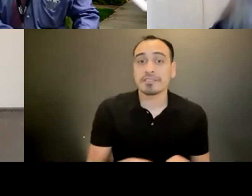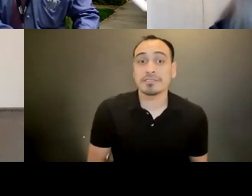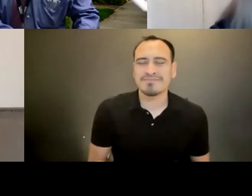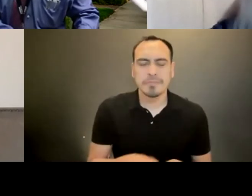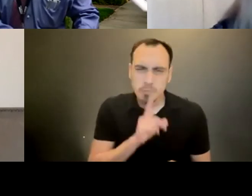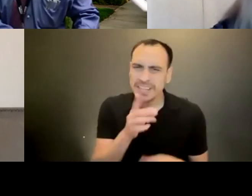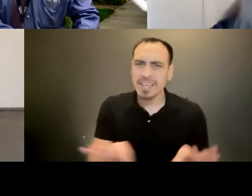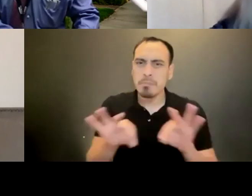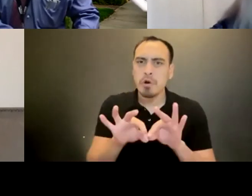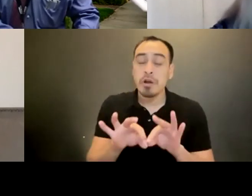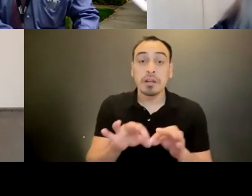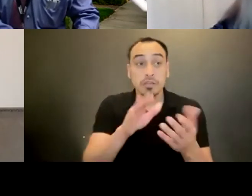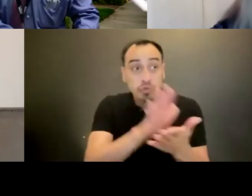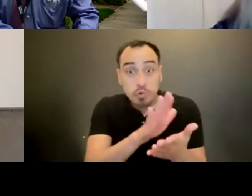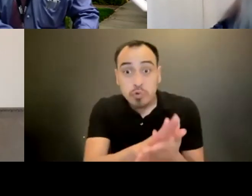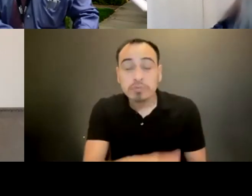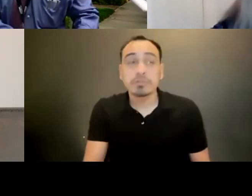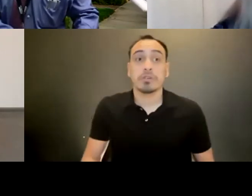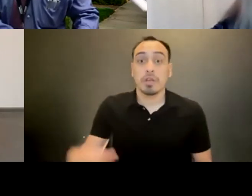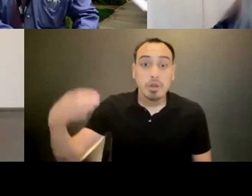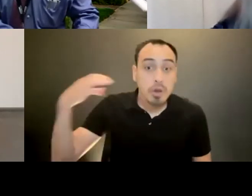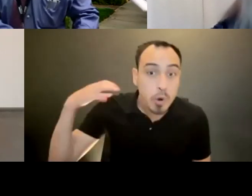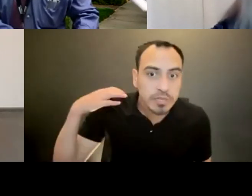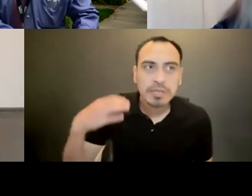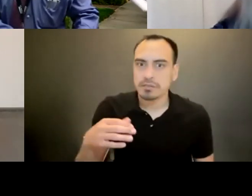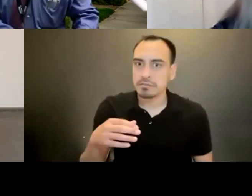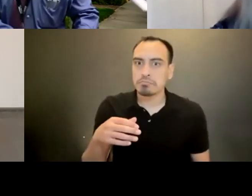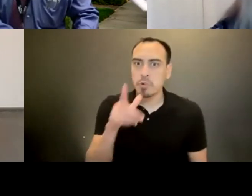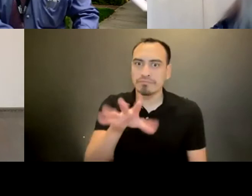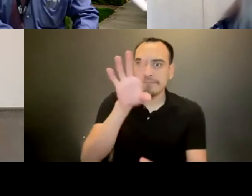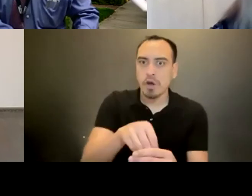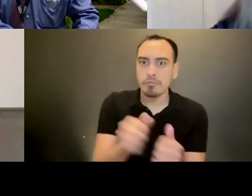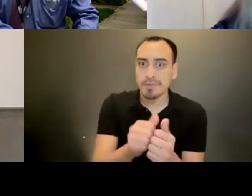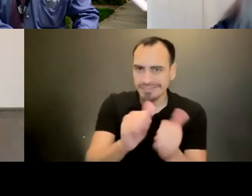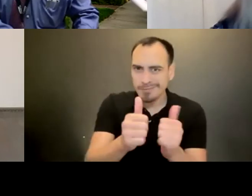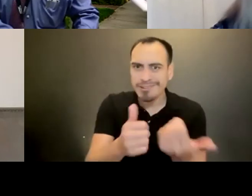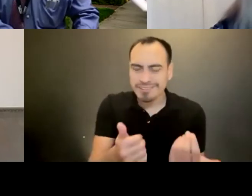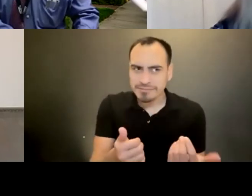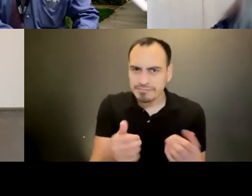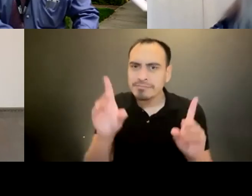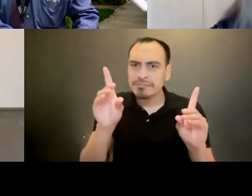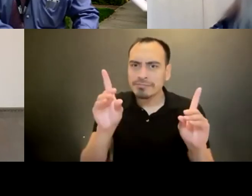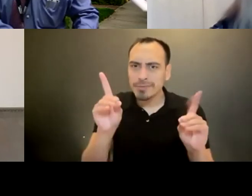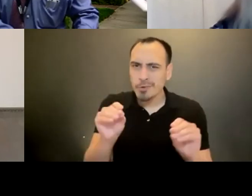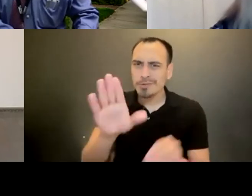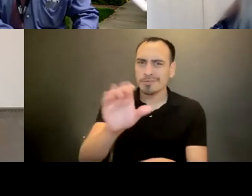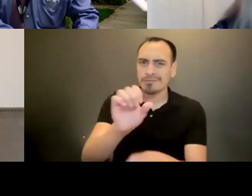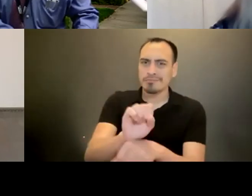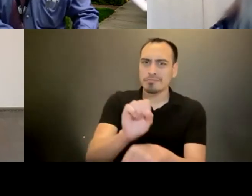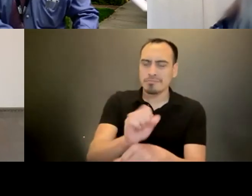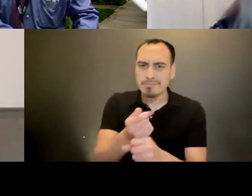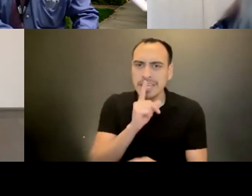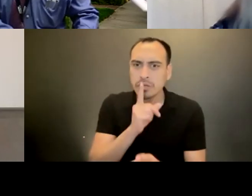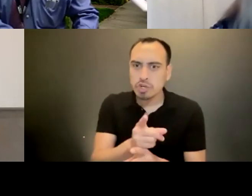are supporting these activities to make sure that they do their due diligence in making sure that